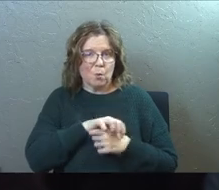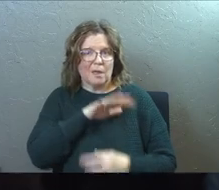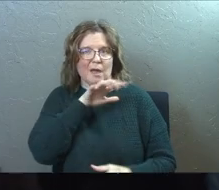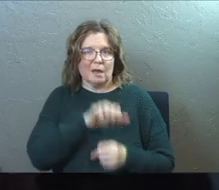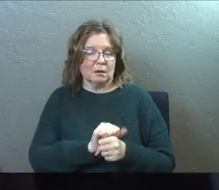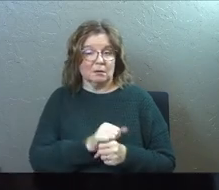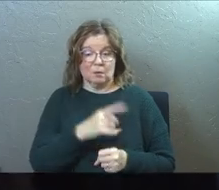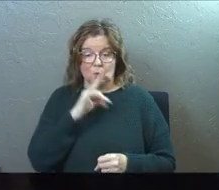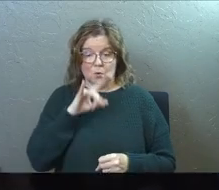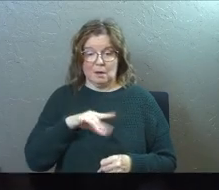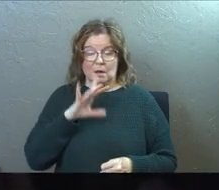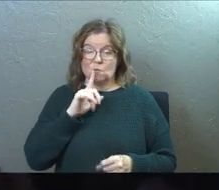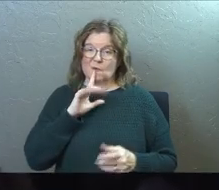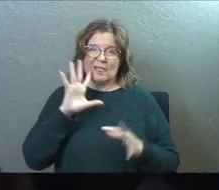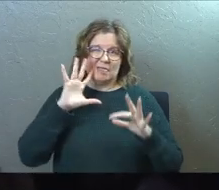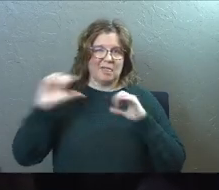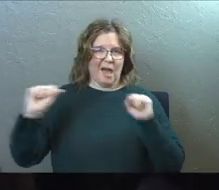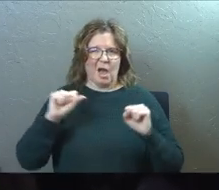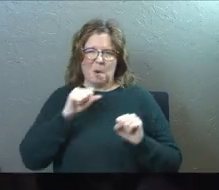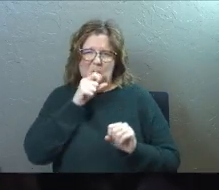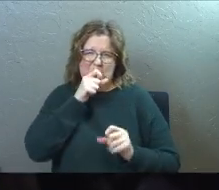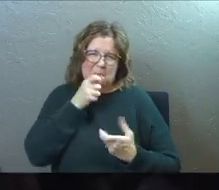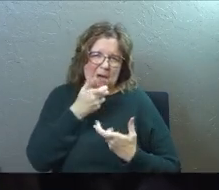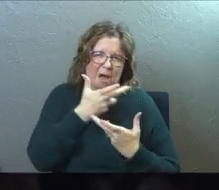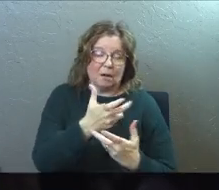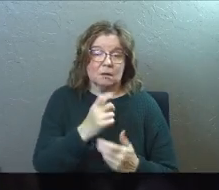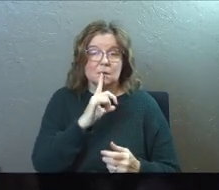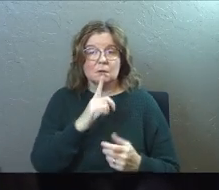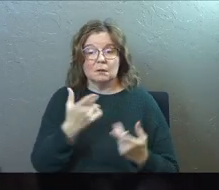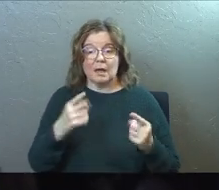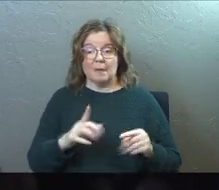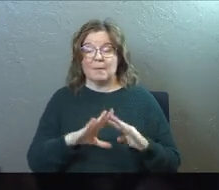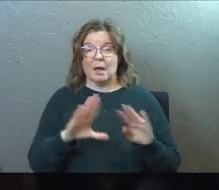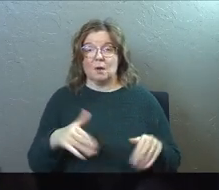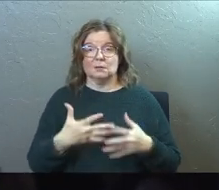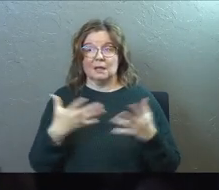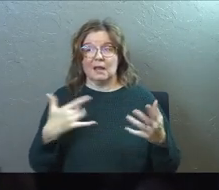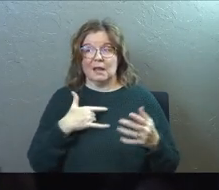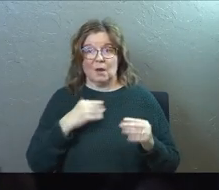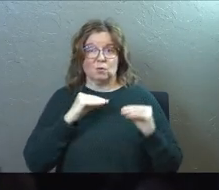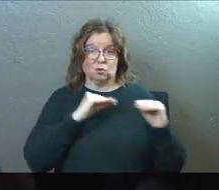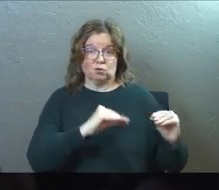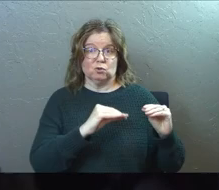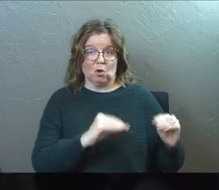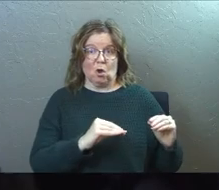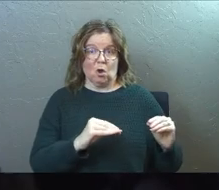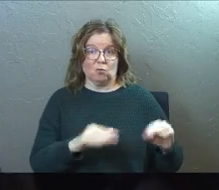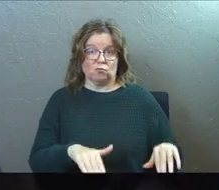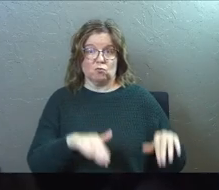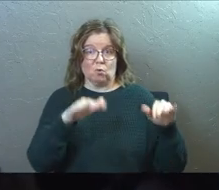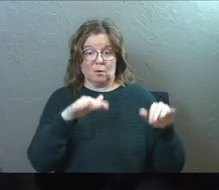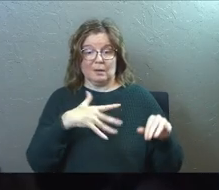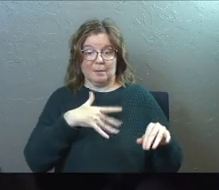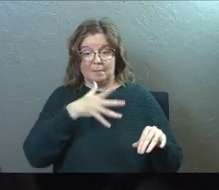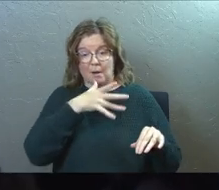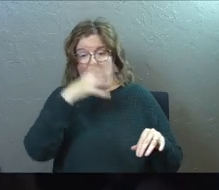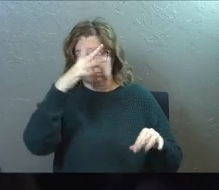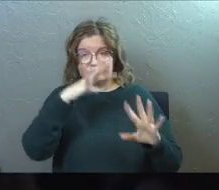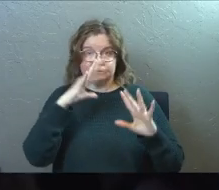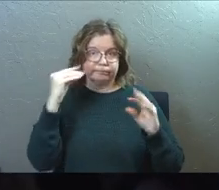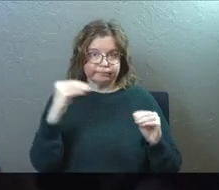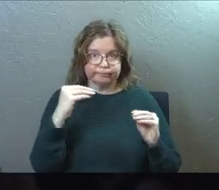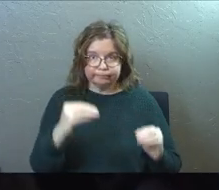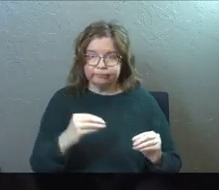Growing up, I was the kid who got really loud when there was arguments had, and that just happened in our household a lot, and that was kind of taught, right? Because it probably was taught beforehand to in